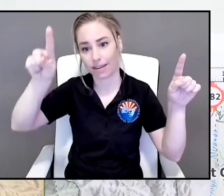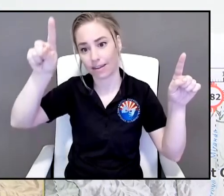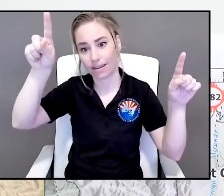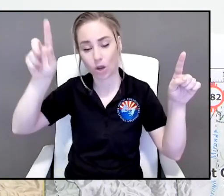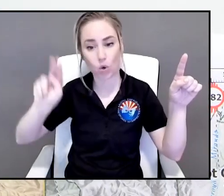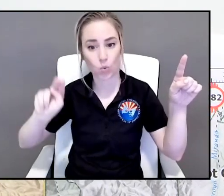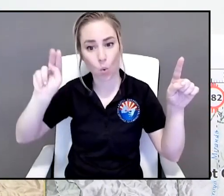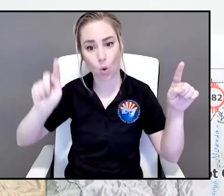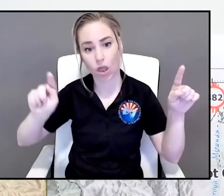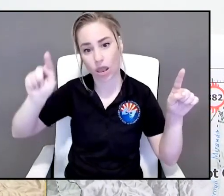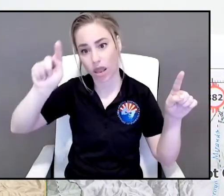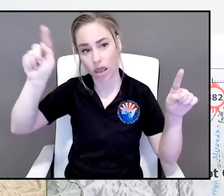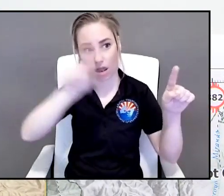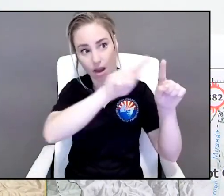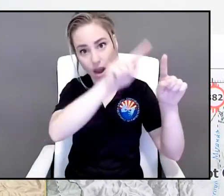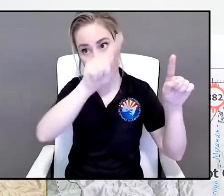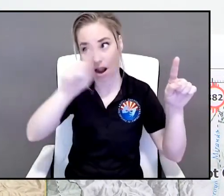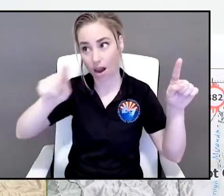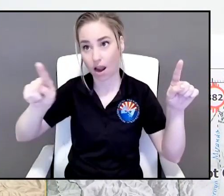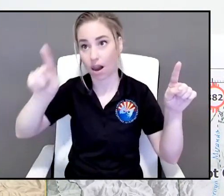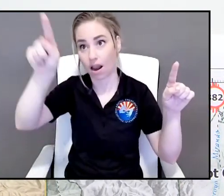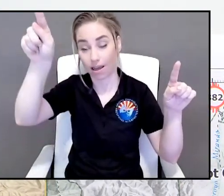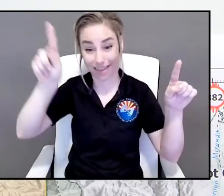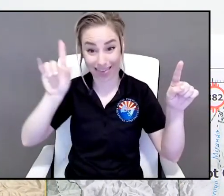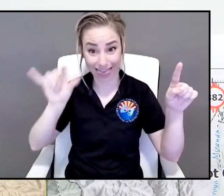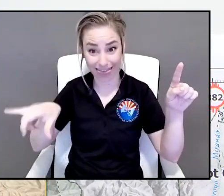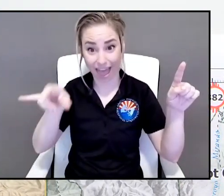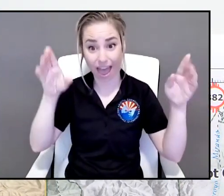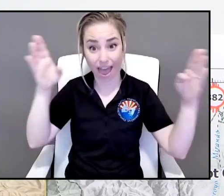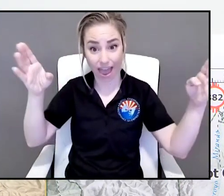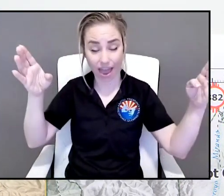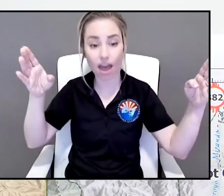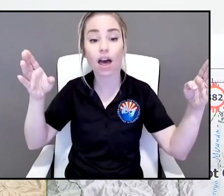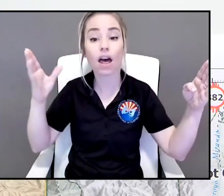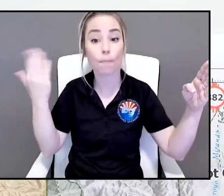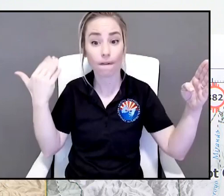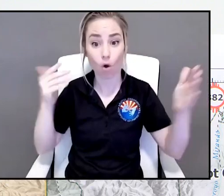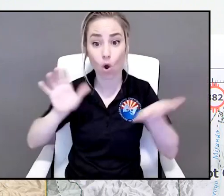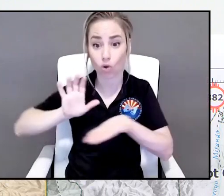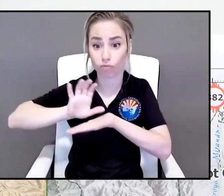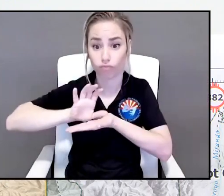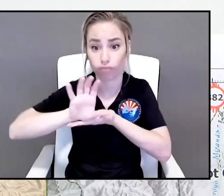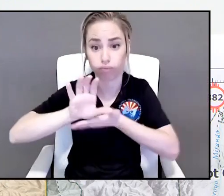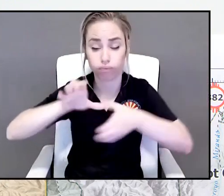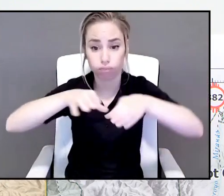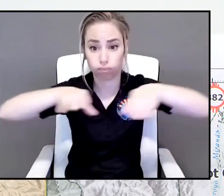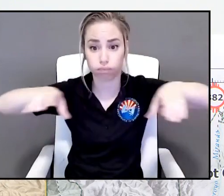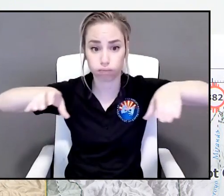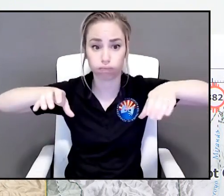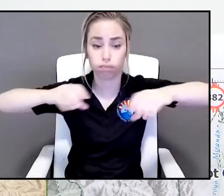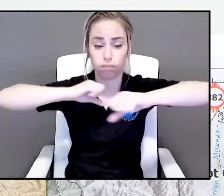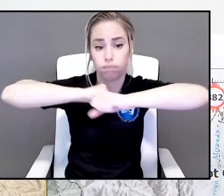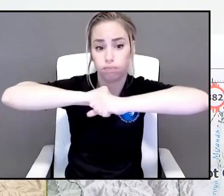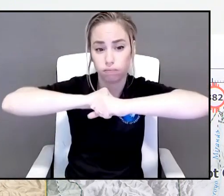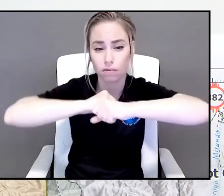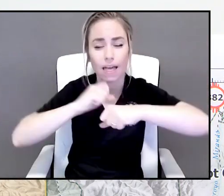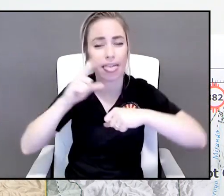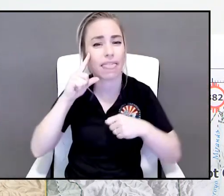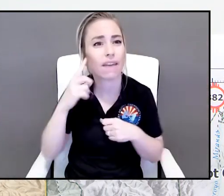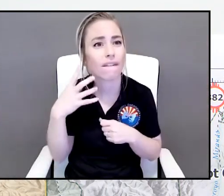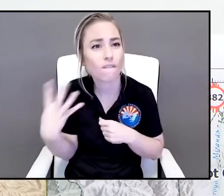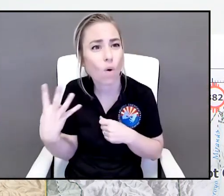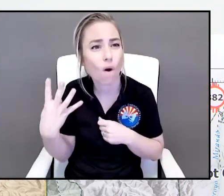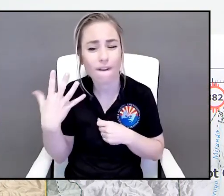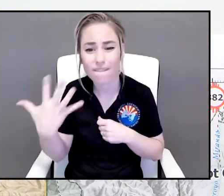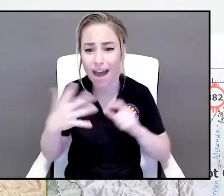there. That whole area right there, they had put dozer line in and opened up a series of roads. And there's probably 4 or 5 different types of roads